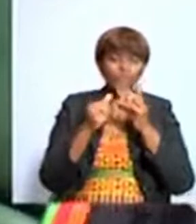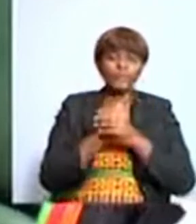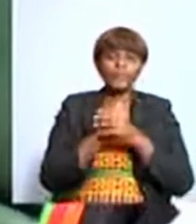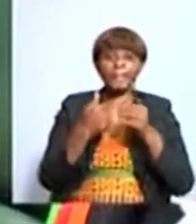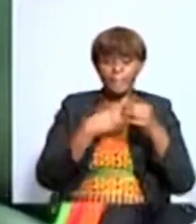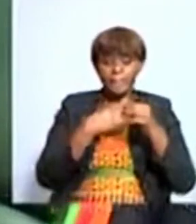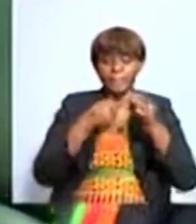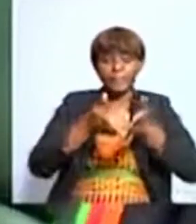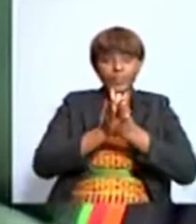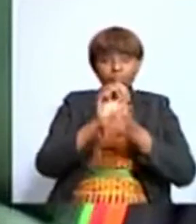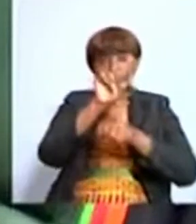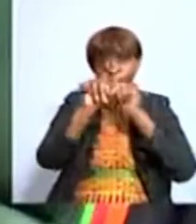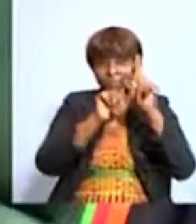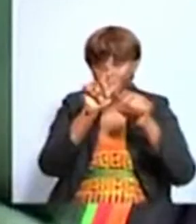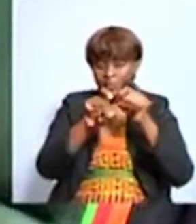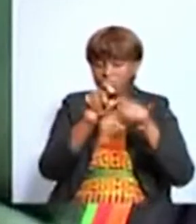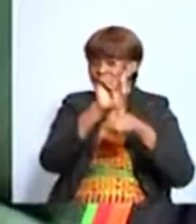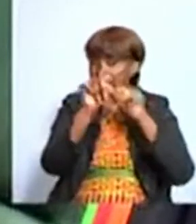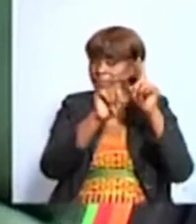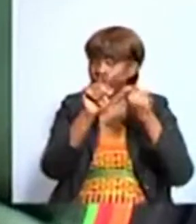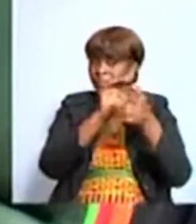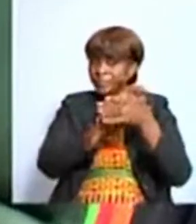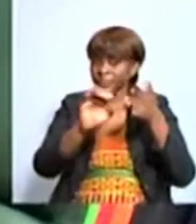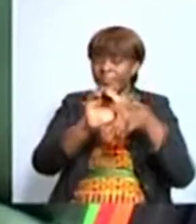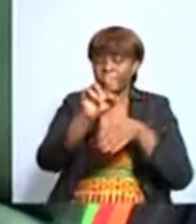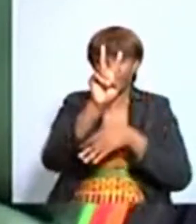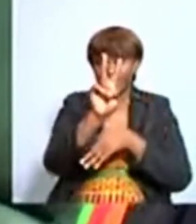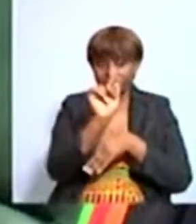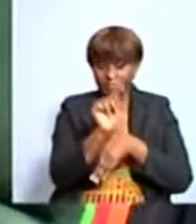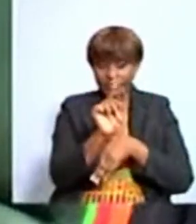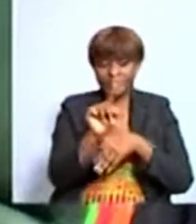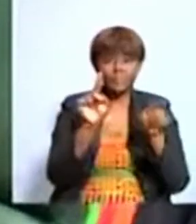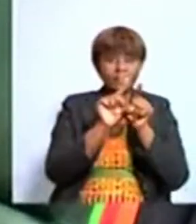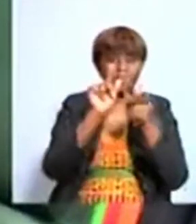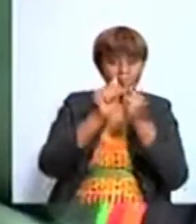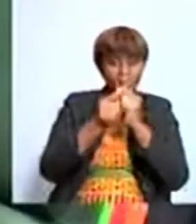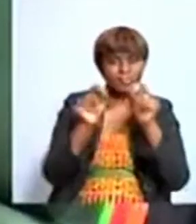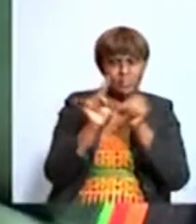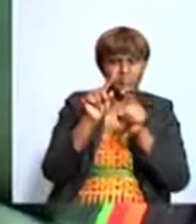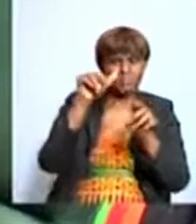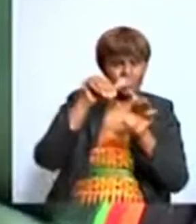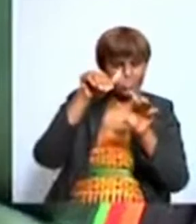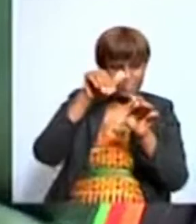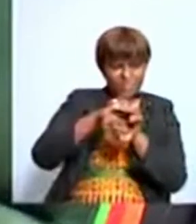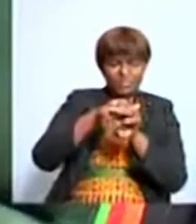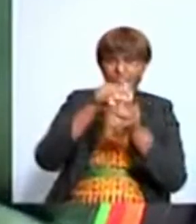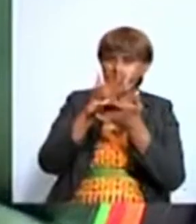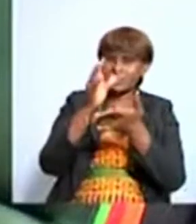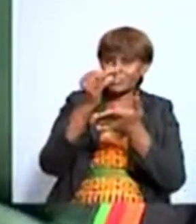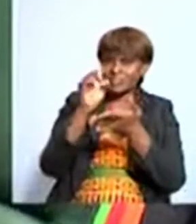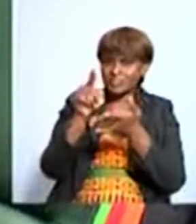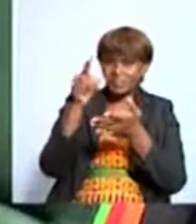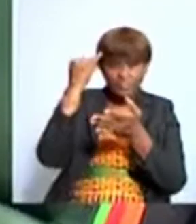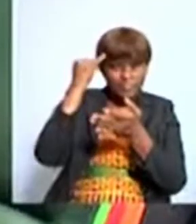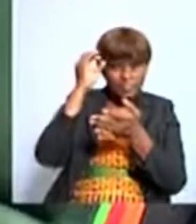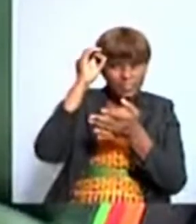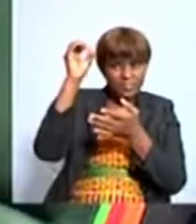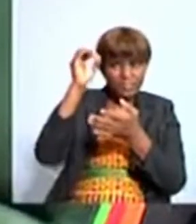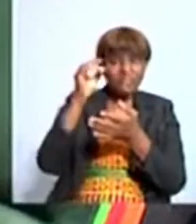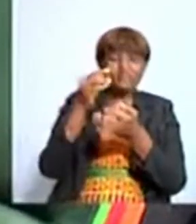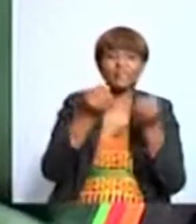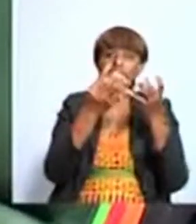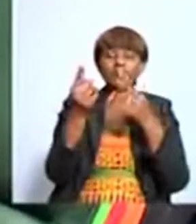I put the question. The question is that clause 2 as amended stands part of the bill. As many are of that opinion, say